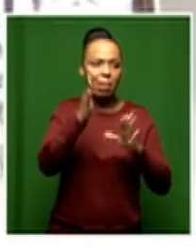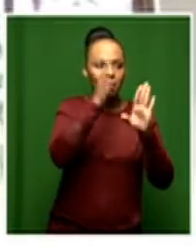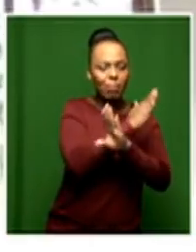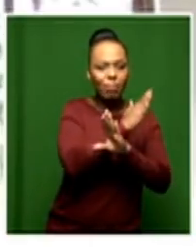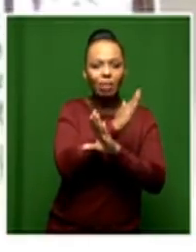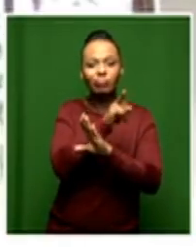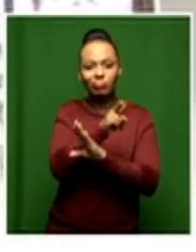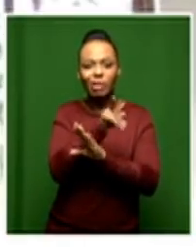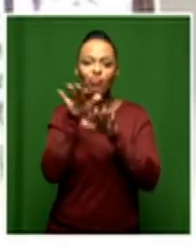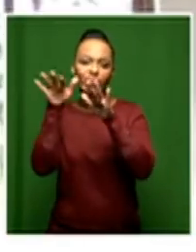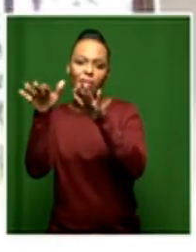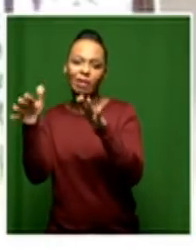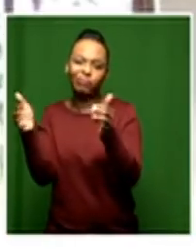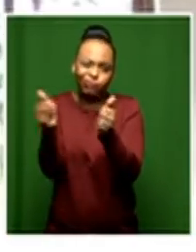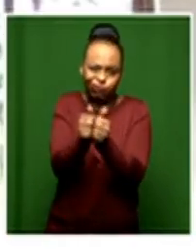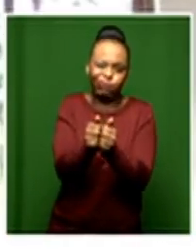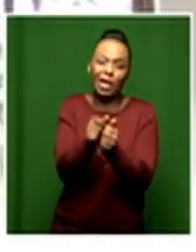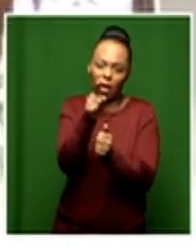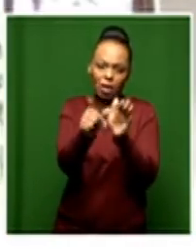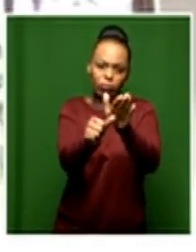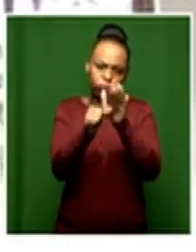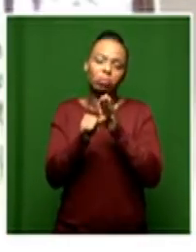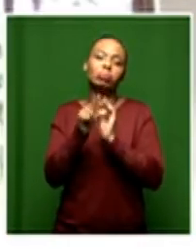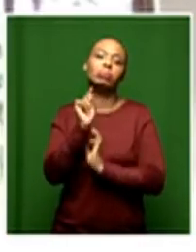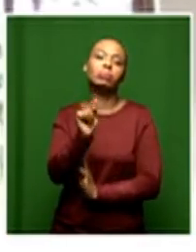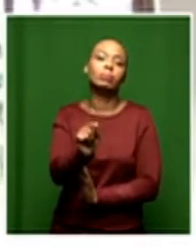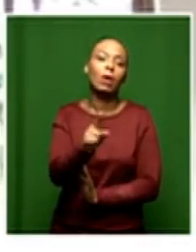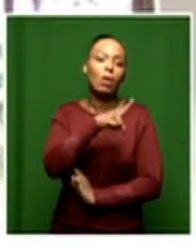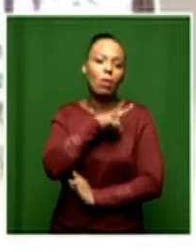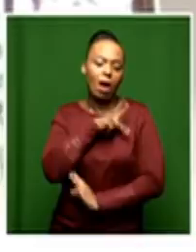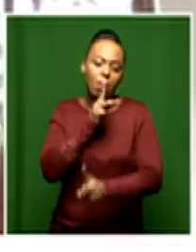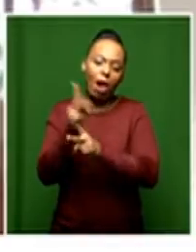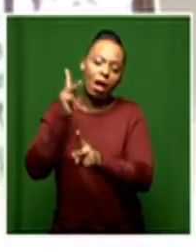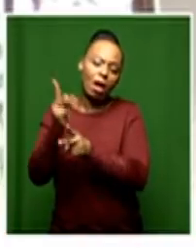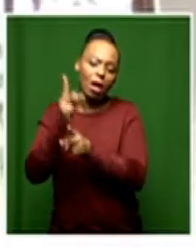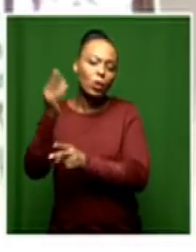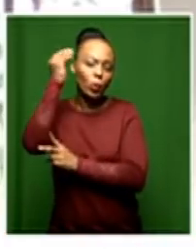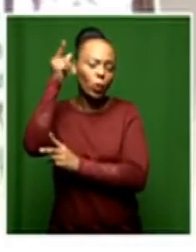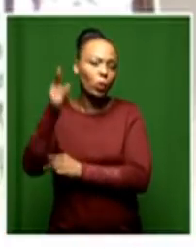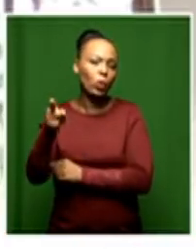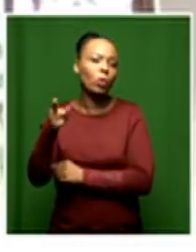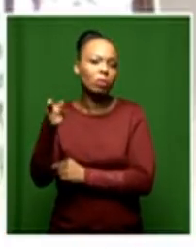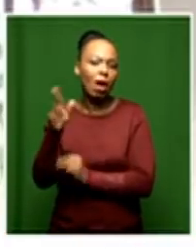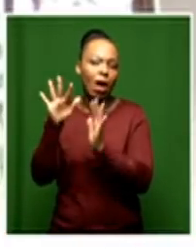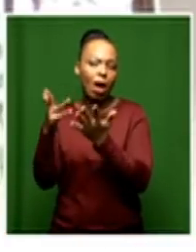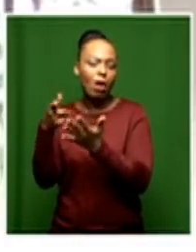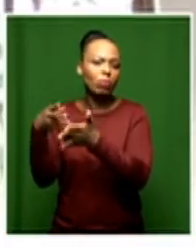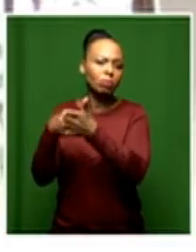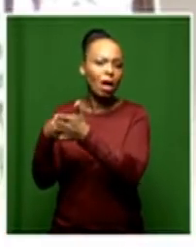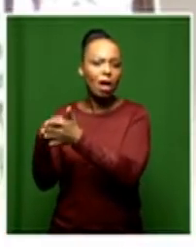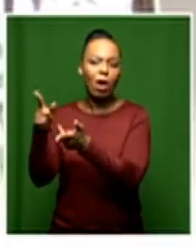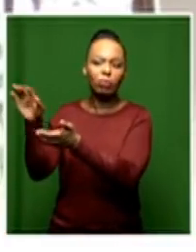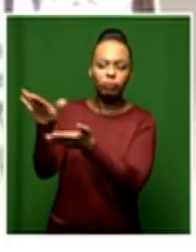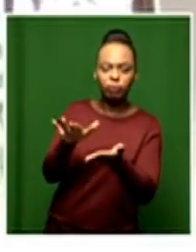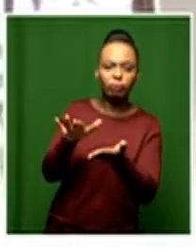partnership. Yeah. So, for example, we know some of the plans when the large number of vaccines enter the country is to use